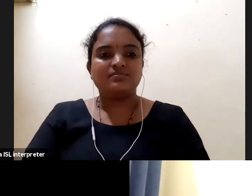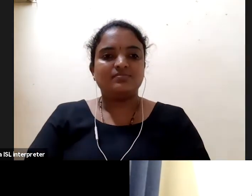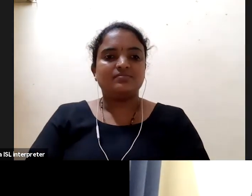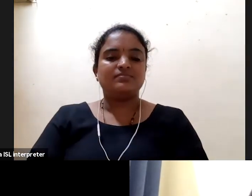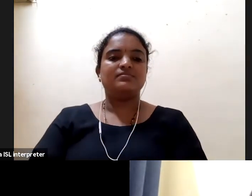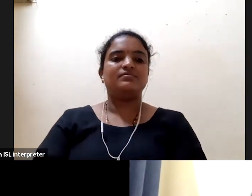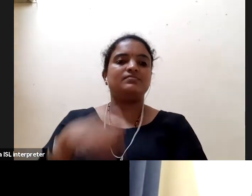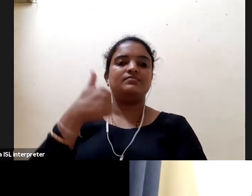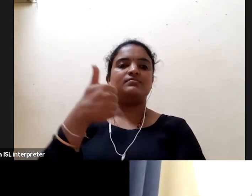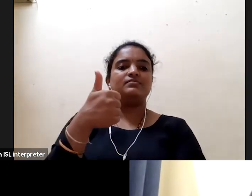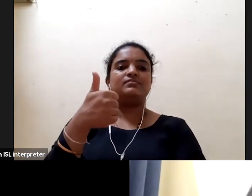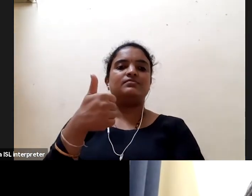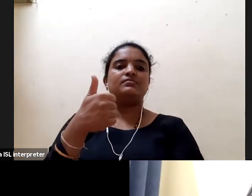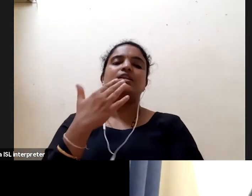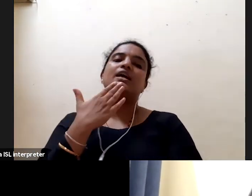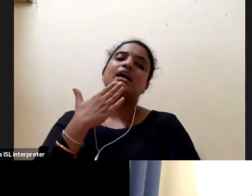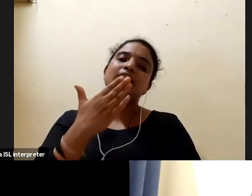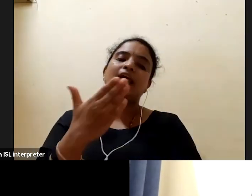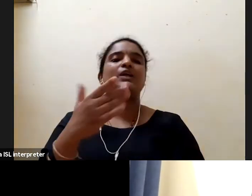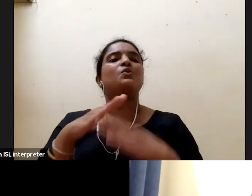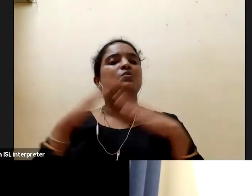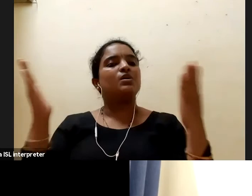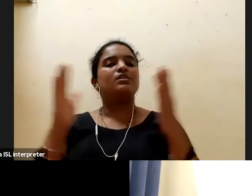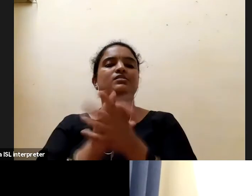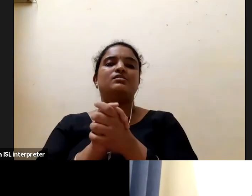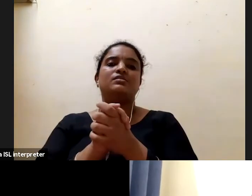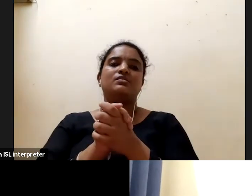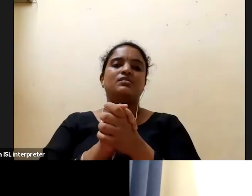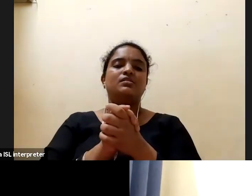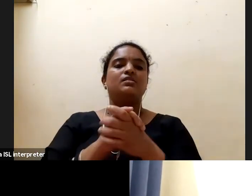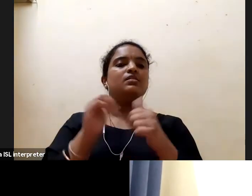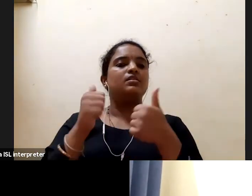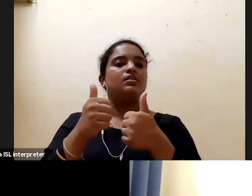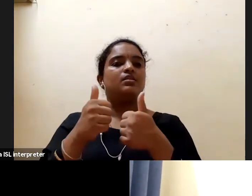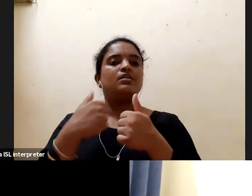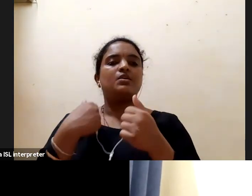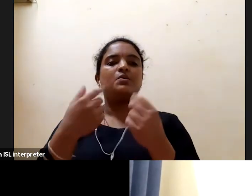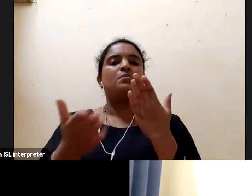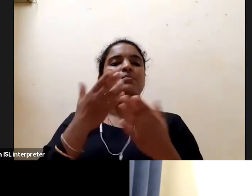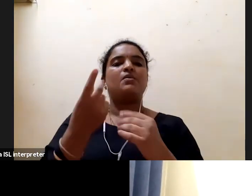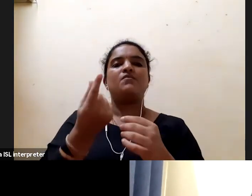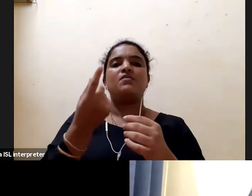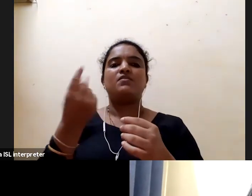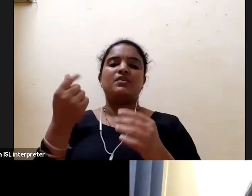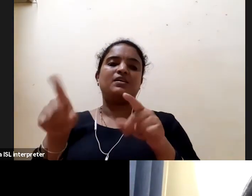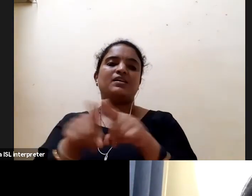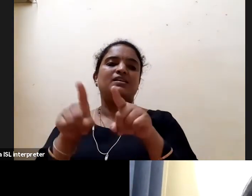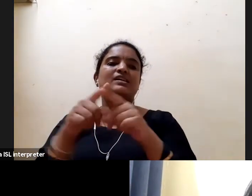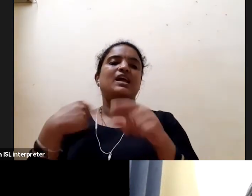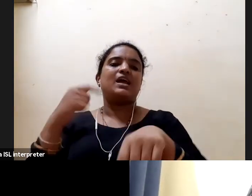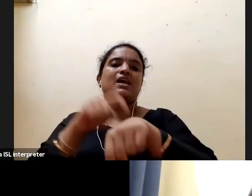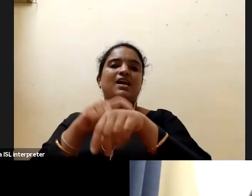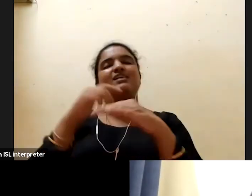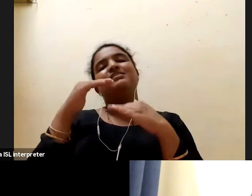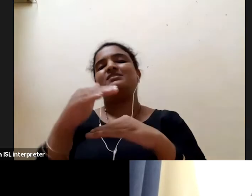Right. Thank you for that. I think that was. I am so sorry if I went fast, because I wanted to finish on time,